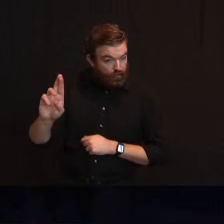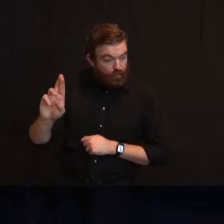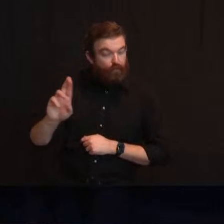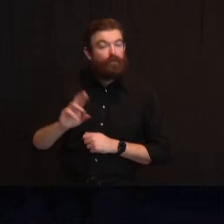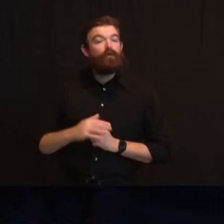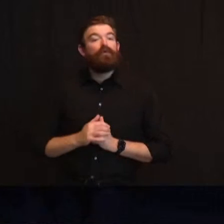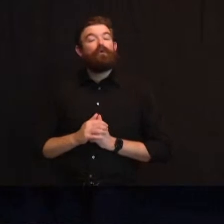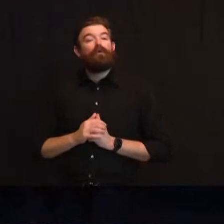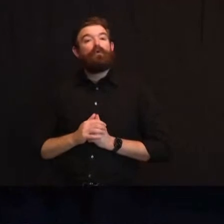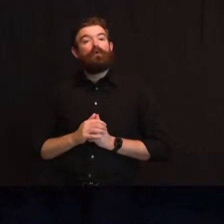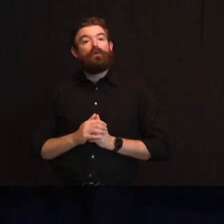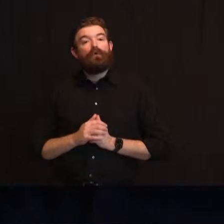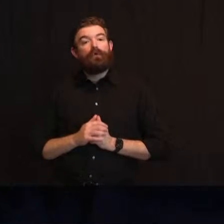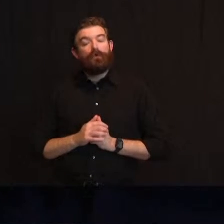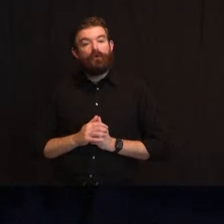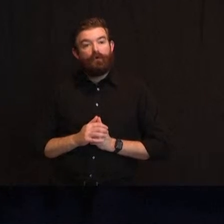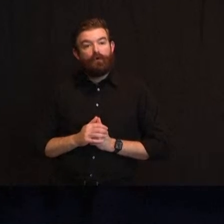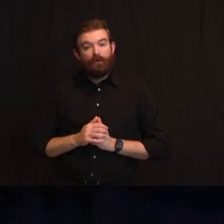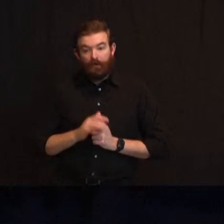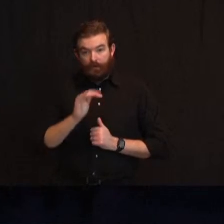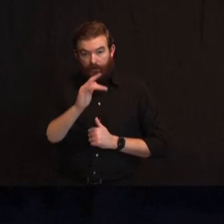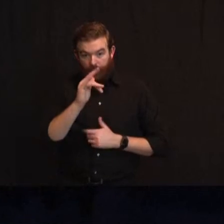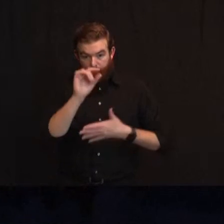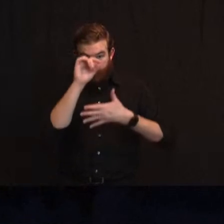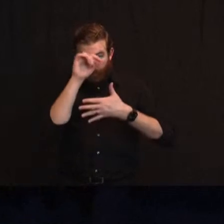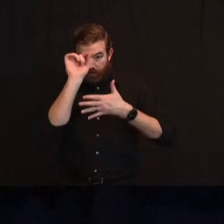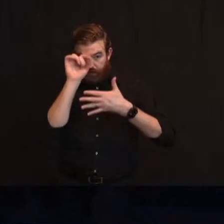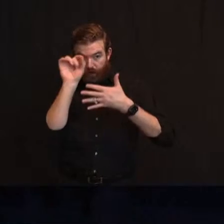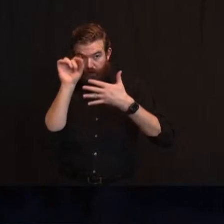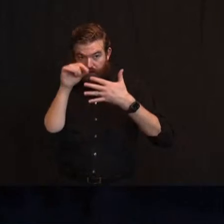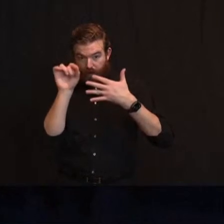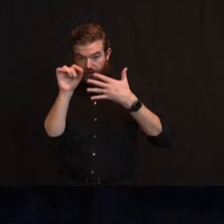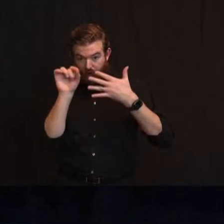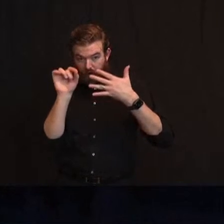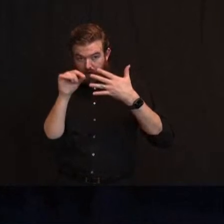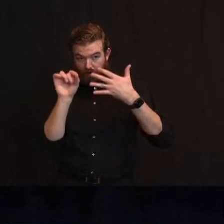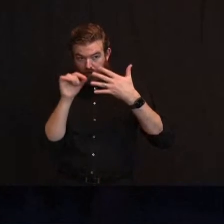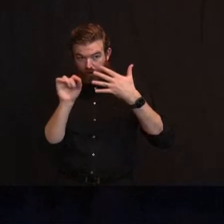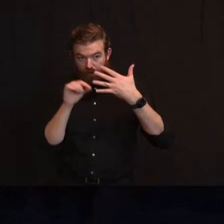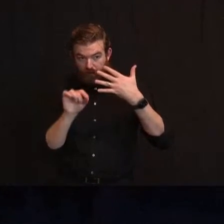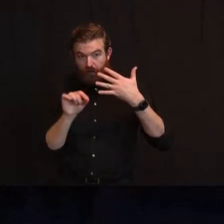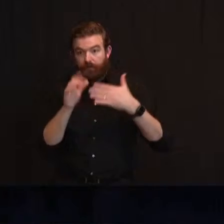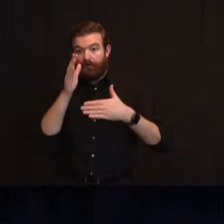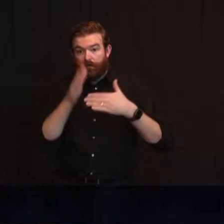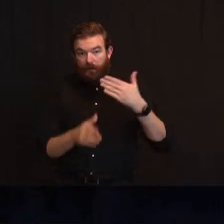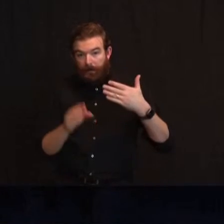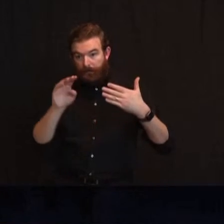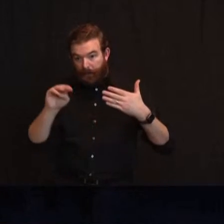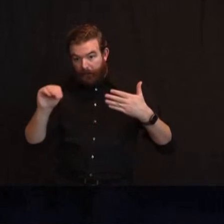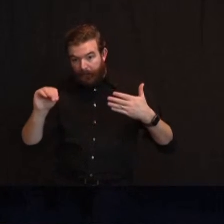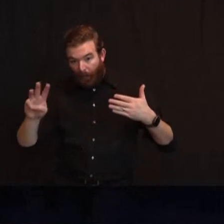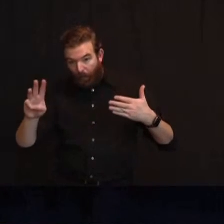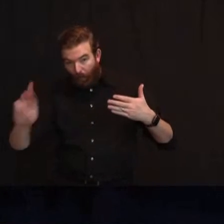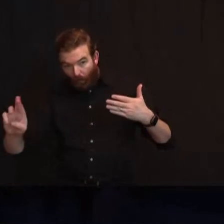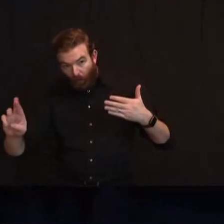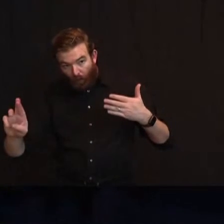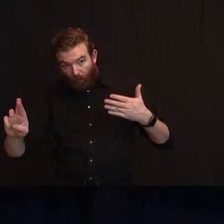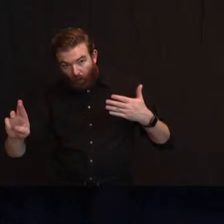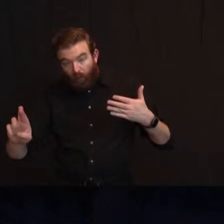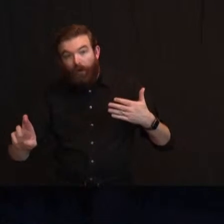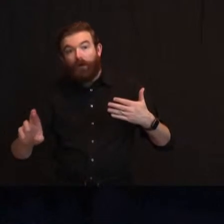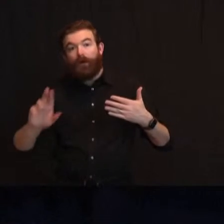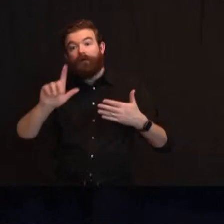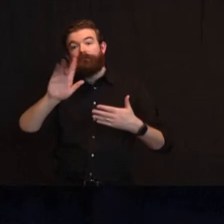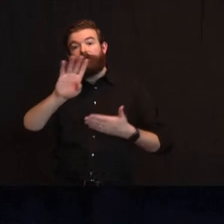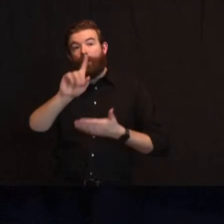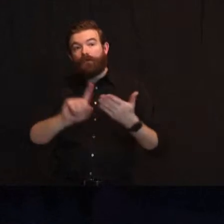population can begin within 24 hours. As we have covered previously, this initial population